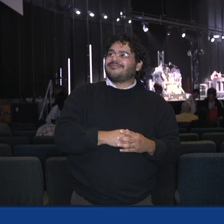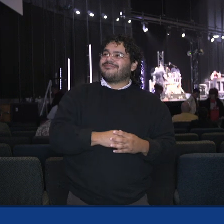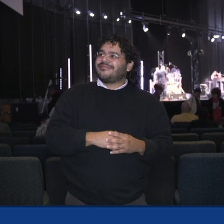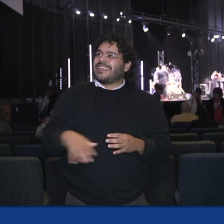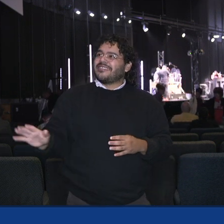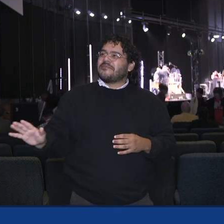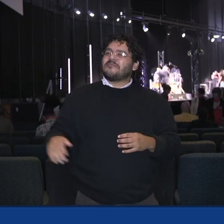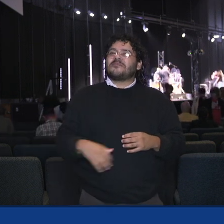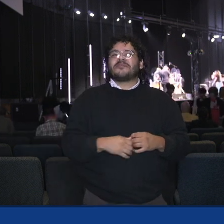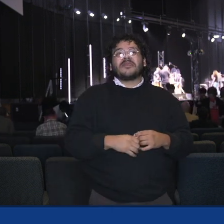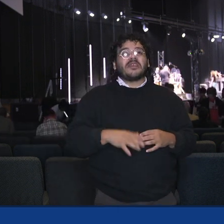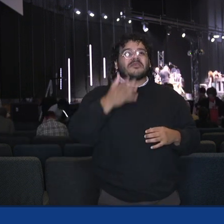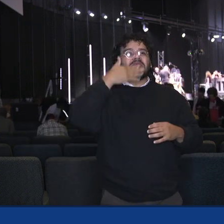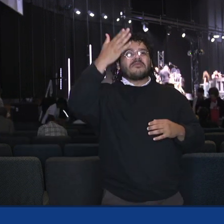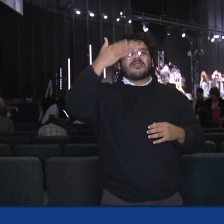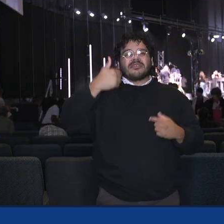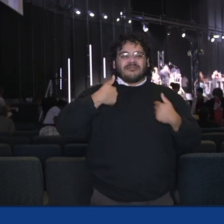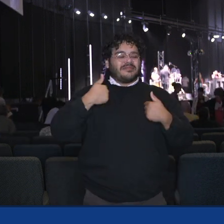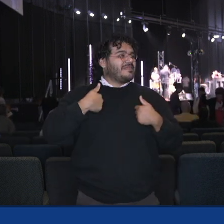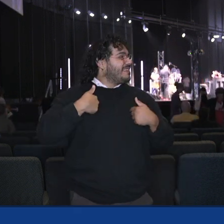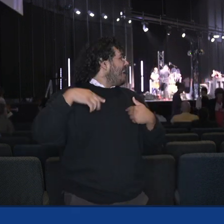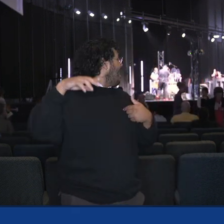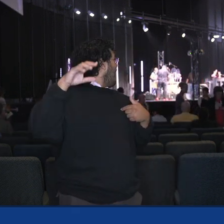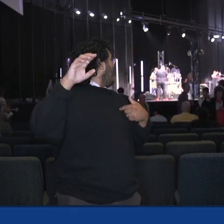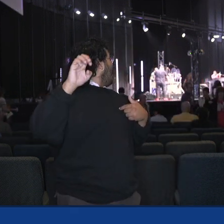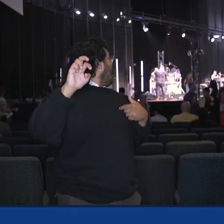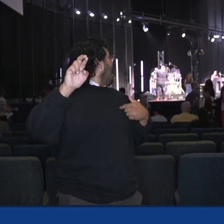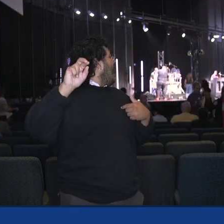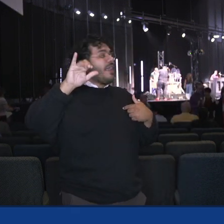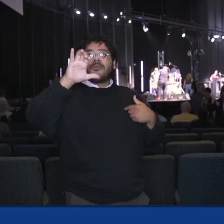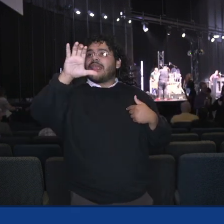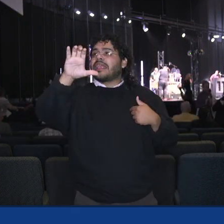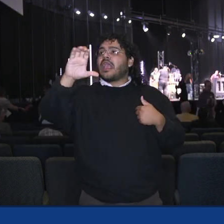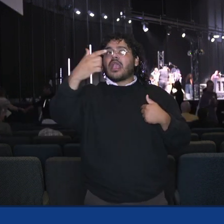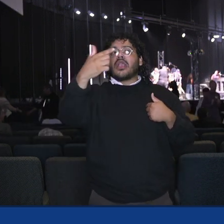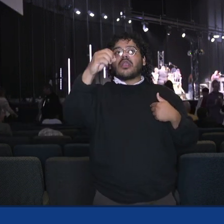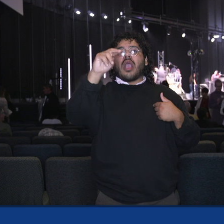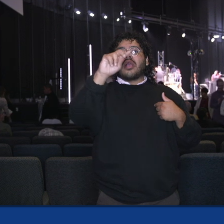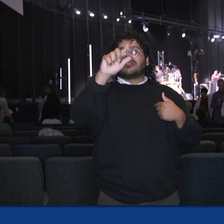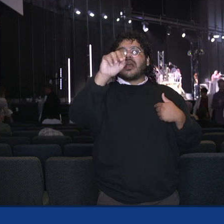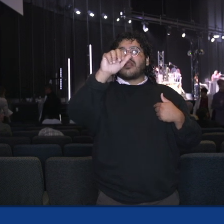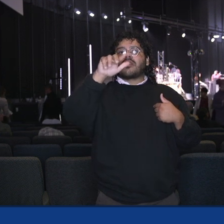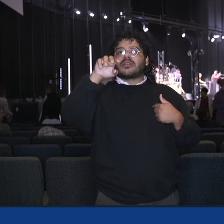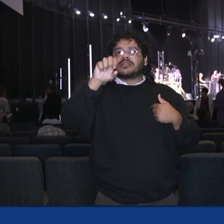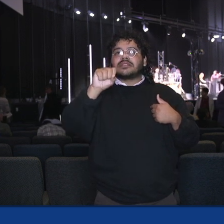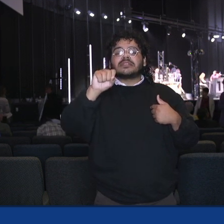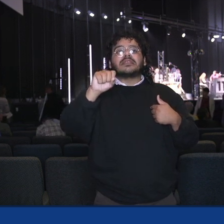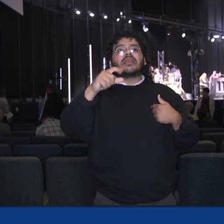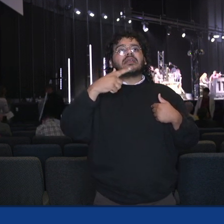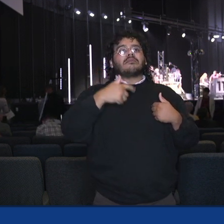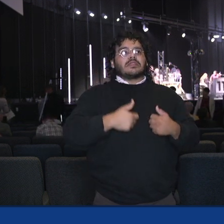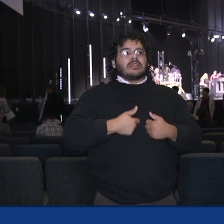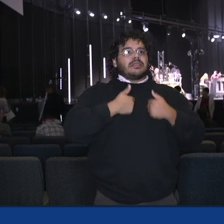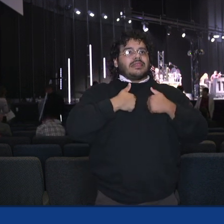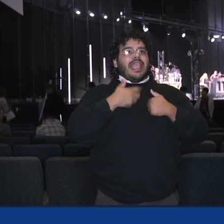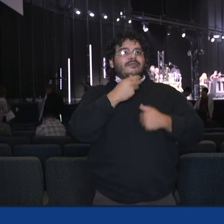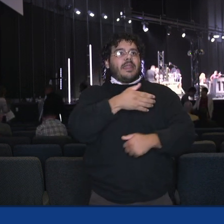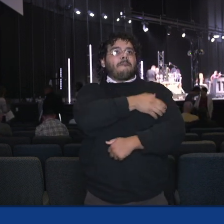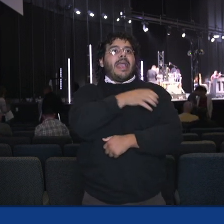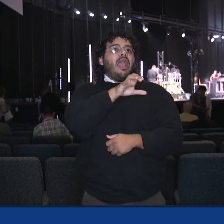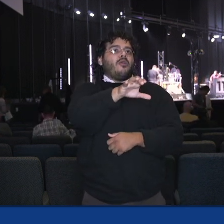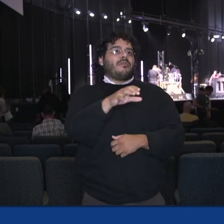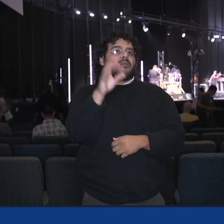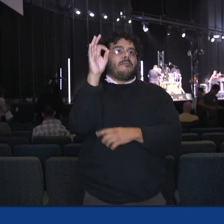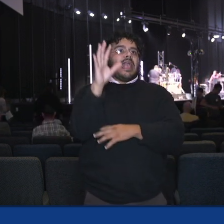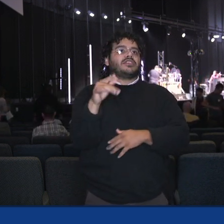So, good morning. My name is Eric Gonzalez. I am the Life Empowerment Pastor here at Vineyard Columbus, but I also